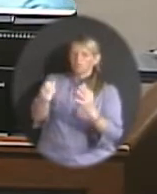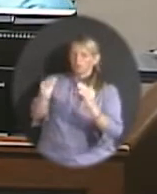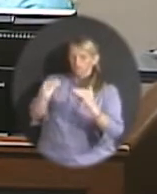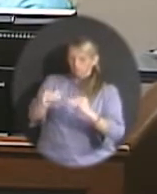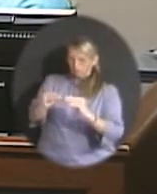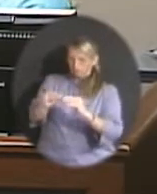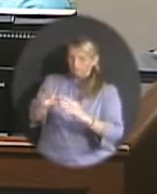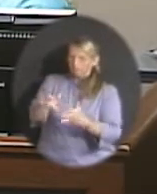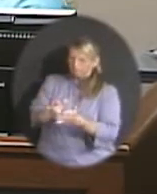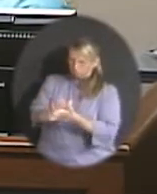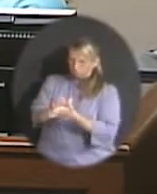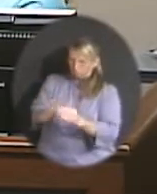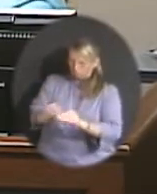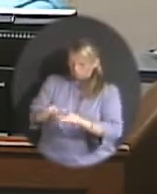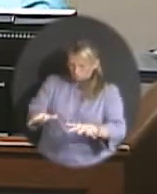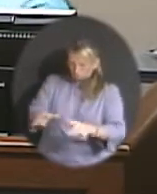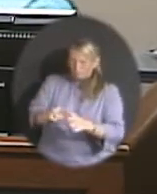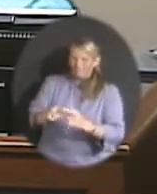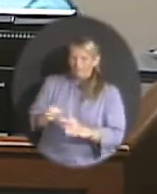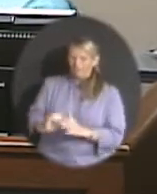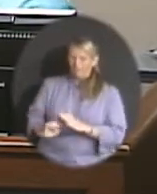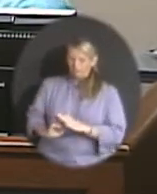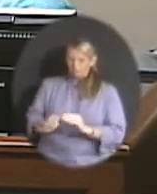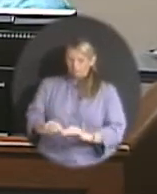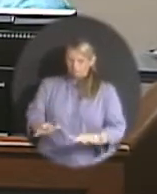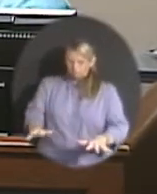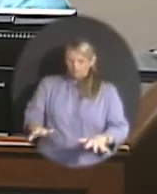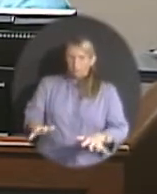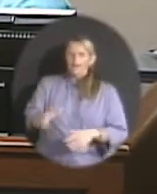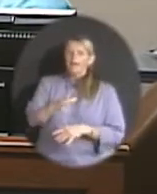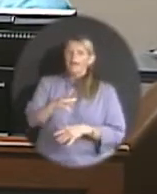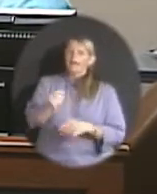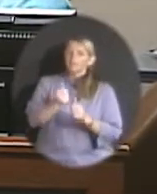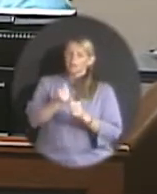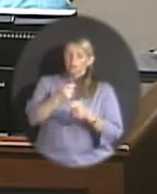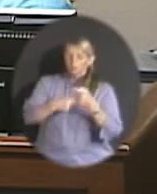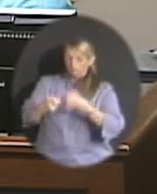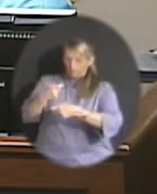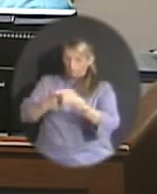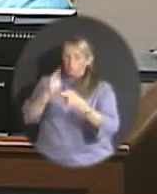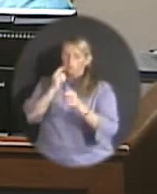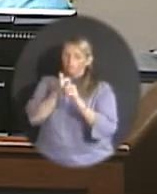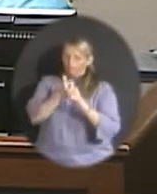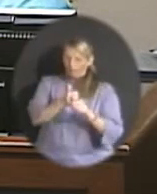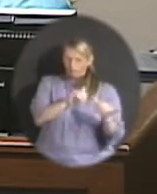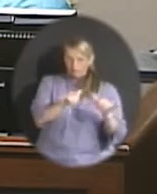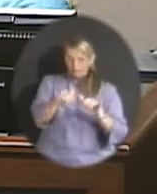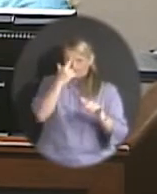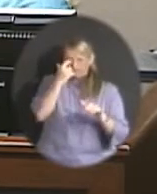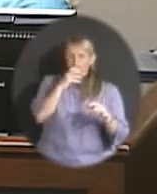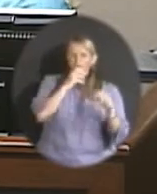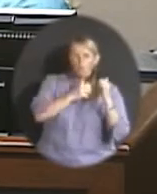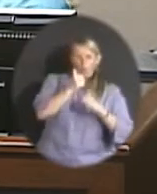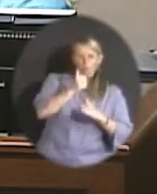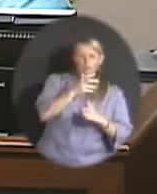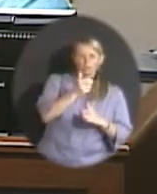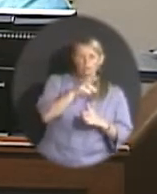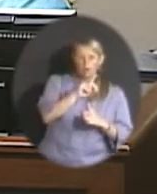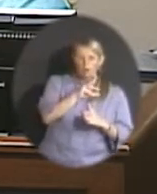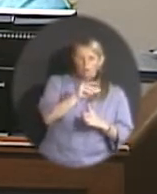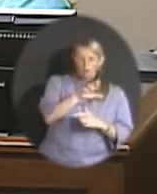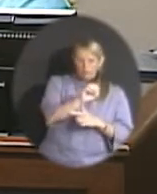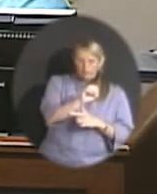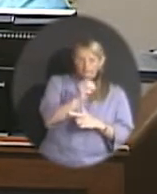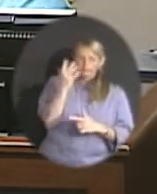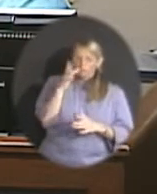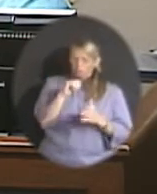as we go back with the replacement cycle, we'll follow that same pattern because that's the oldest hardware. Why are we doing it? Higher